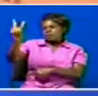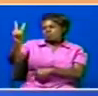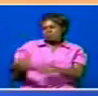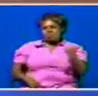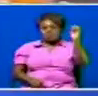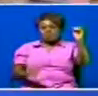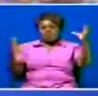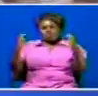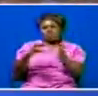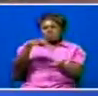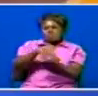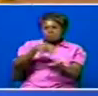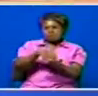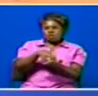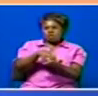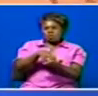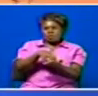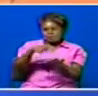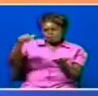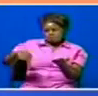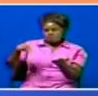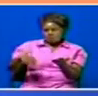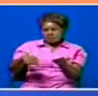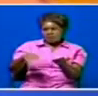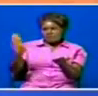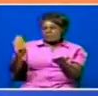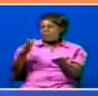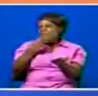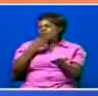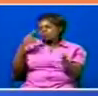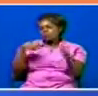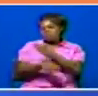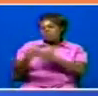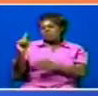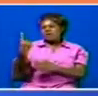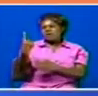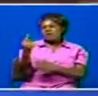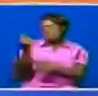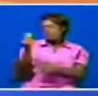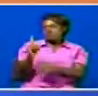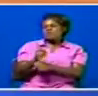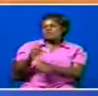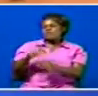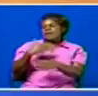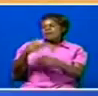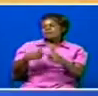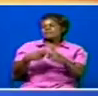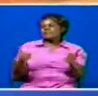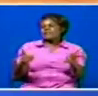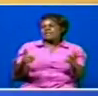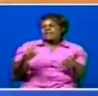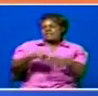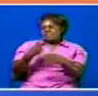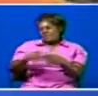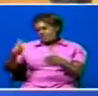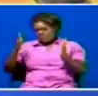in the group stage final at Ziwani Grounds today. Borussia's James Mandela netted the first goal of the day a few minutes into the first half, after which